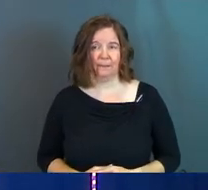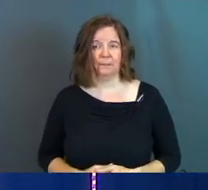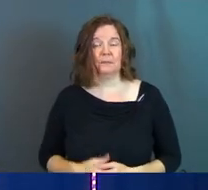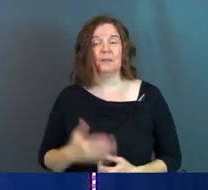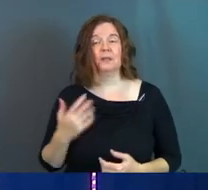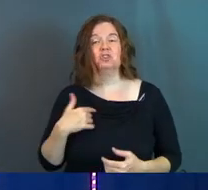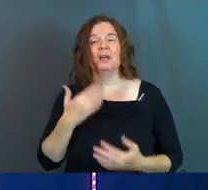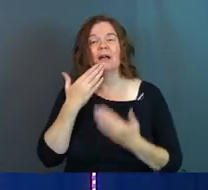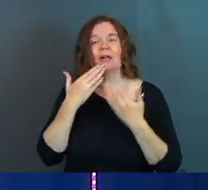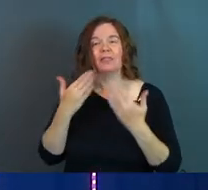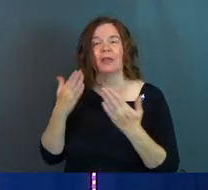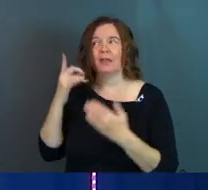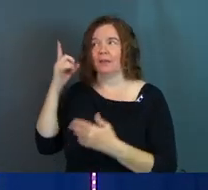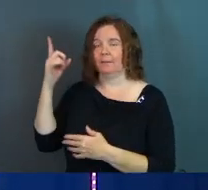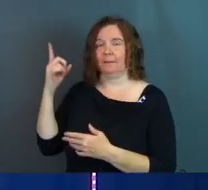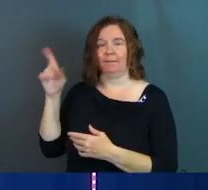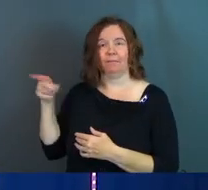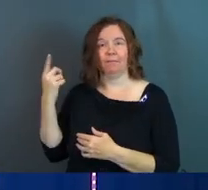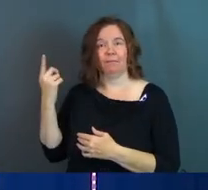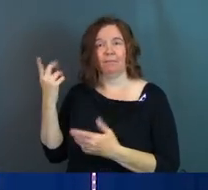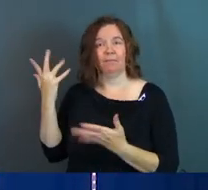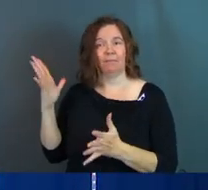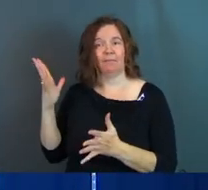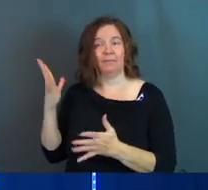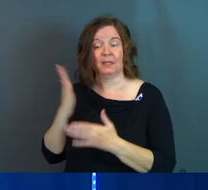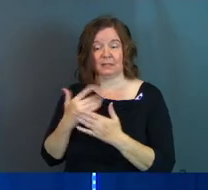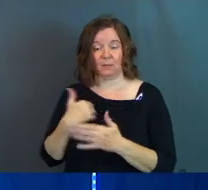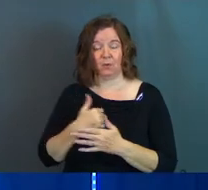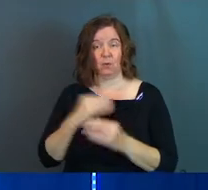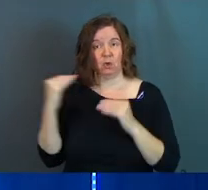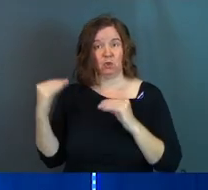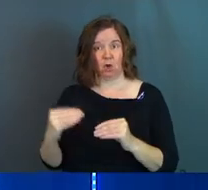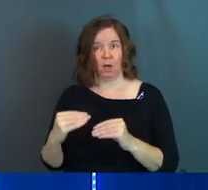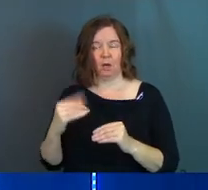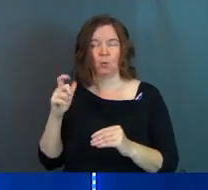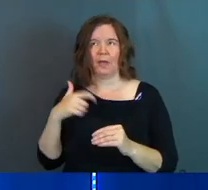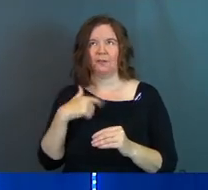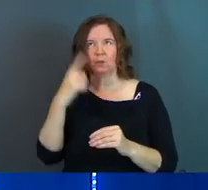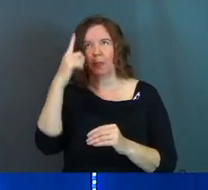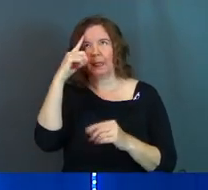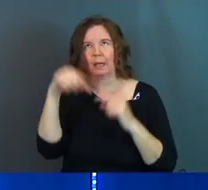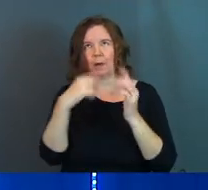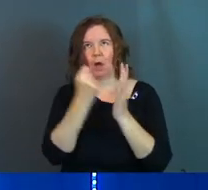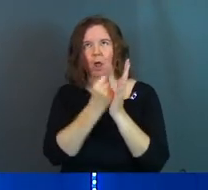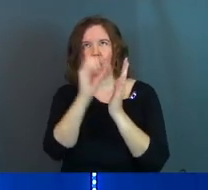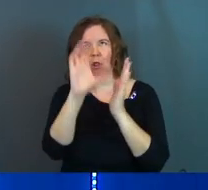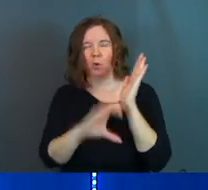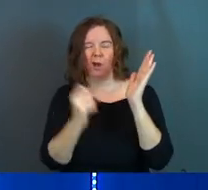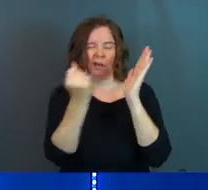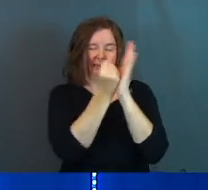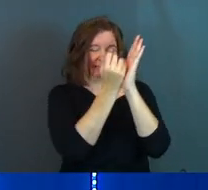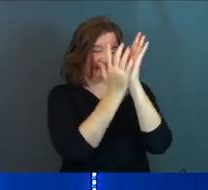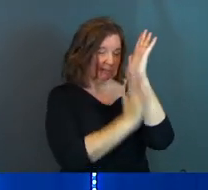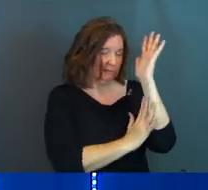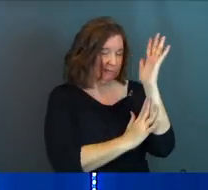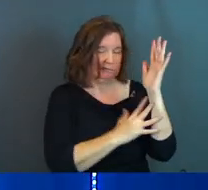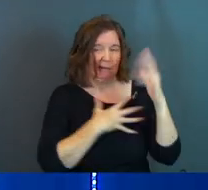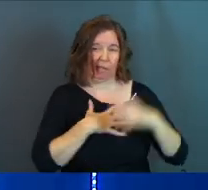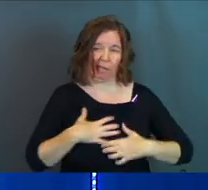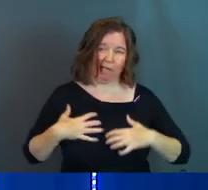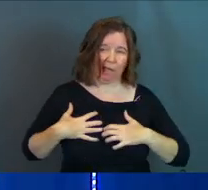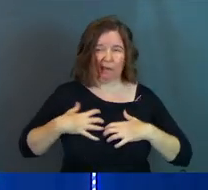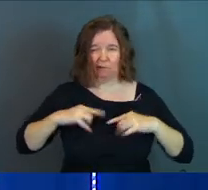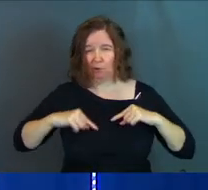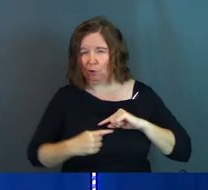Amen. Just thank him. Right? Some of us were taught that's like we've got to think about the cross and how brutal and gory it was